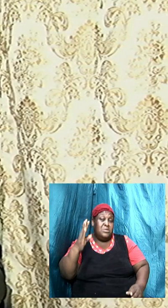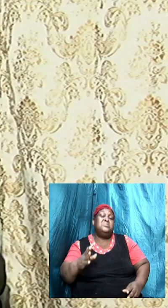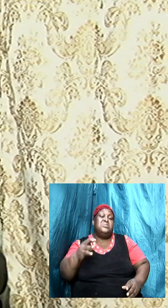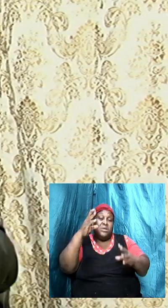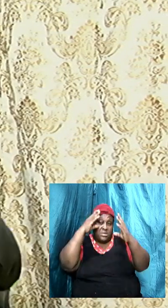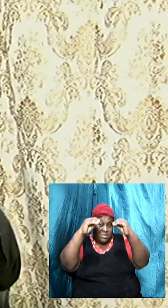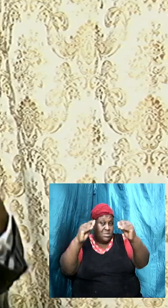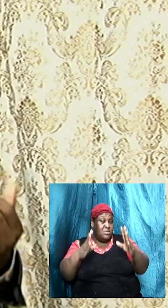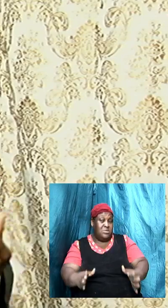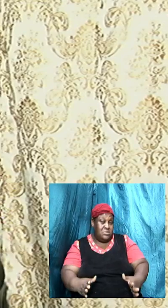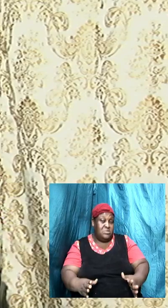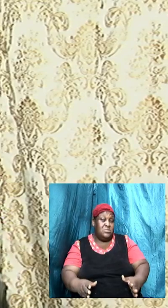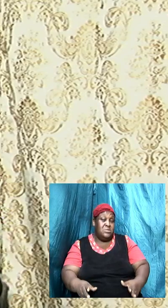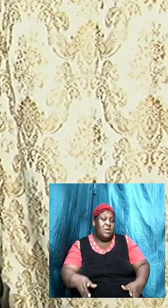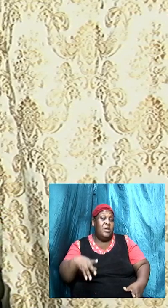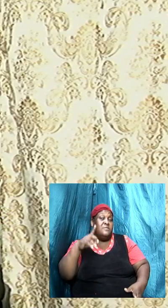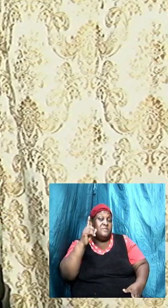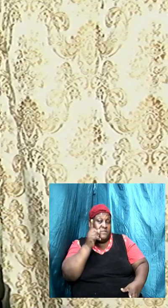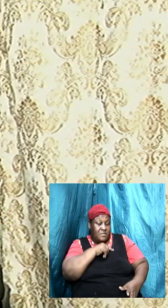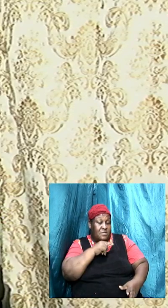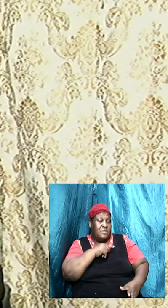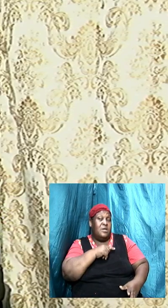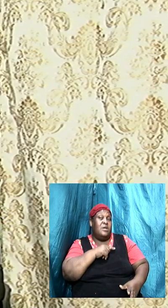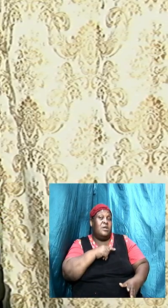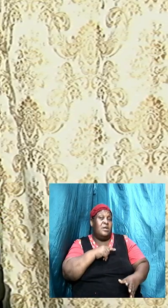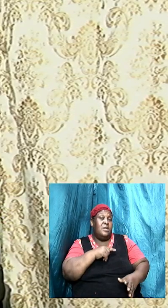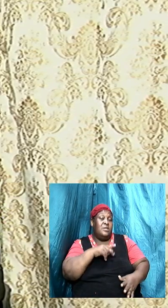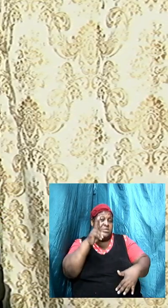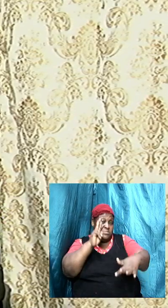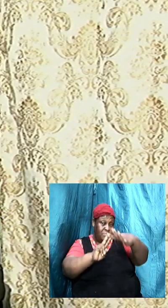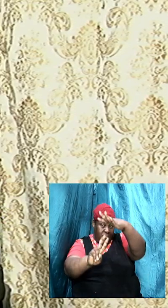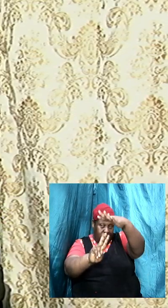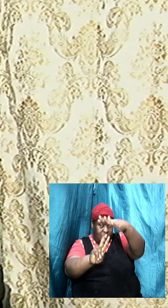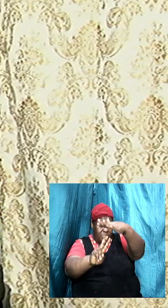and false prophets.